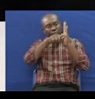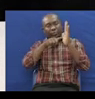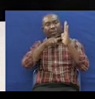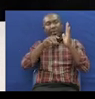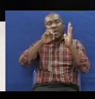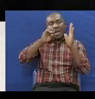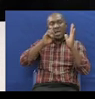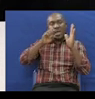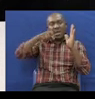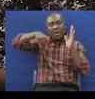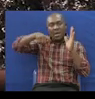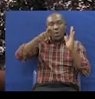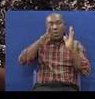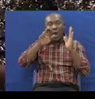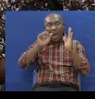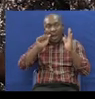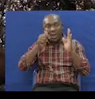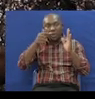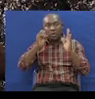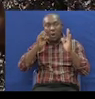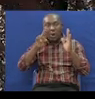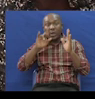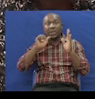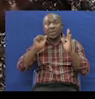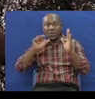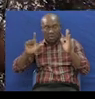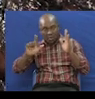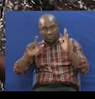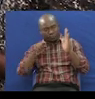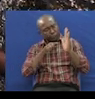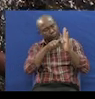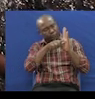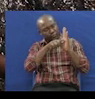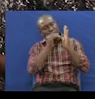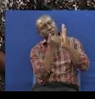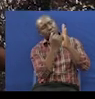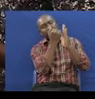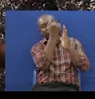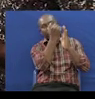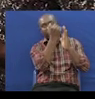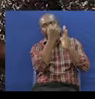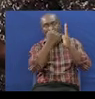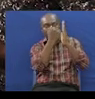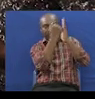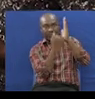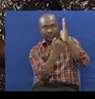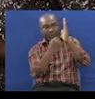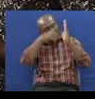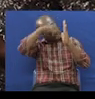hemisphere. This is the equatorial line. Now, most of these water bodies are found in the southern part of the